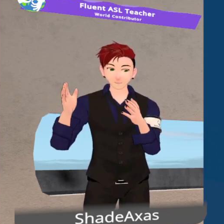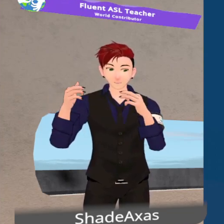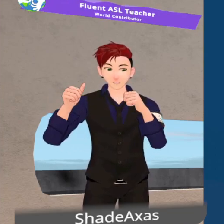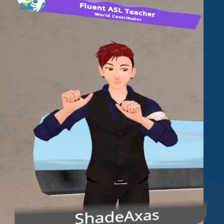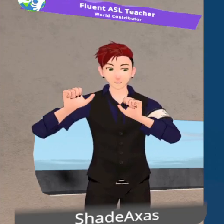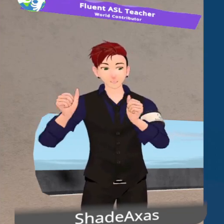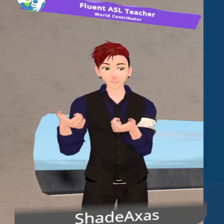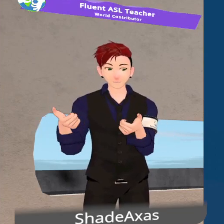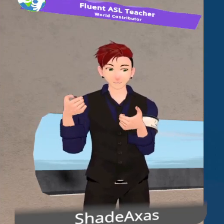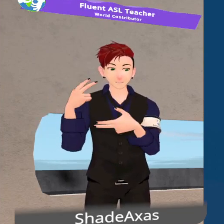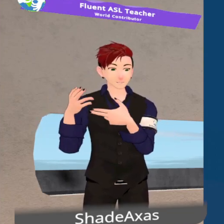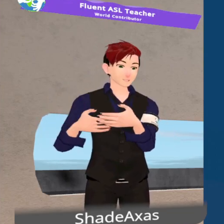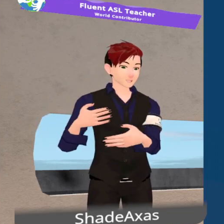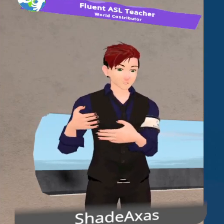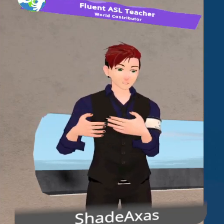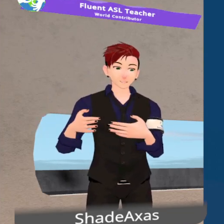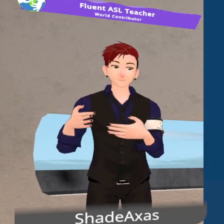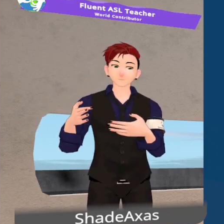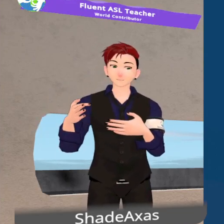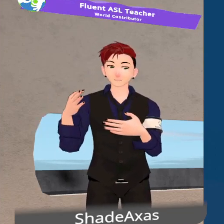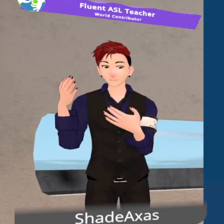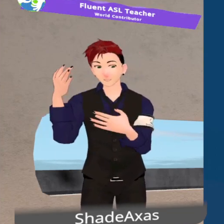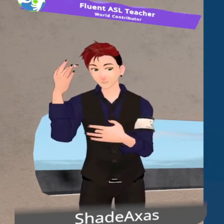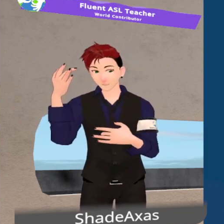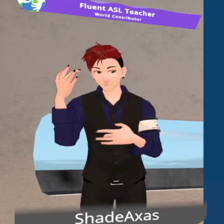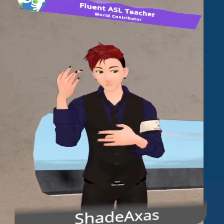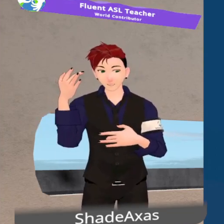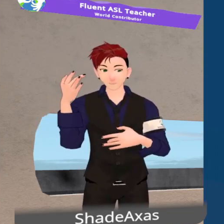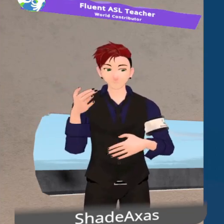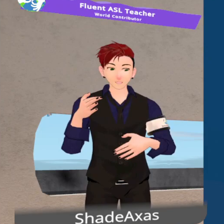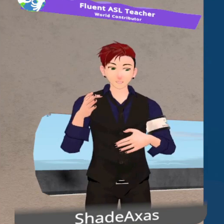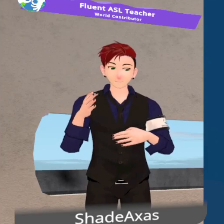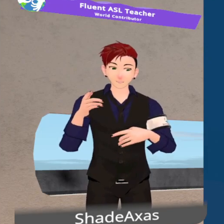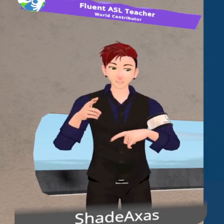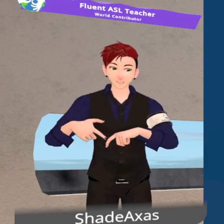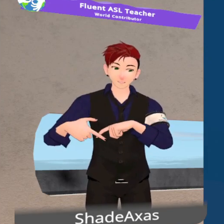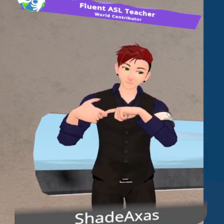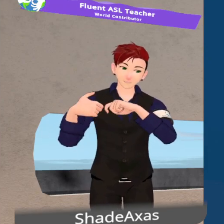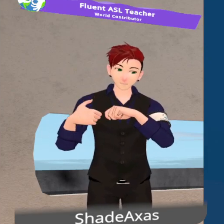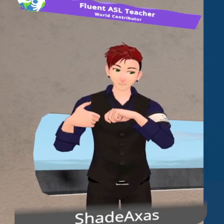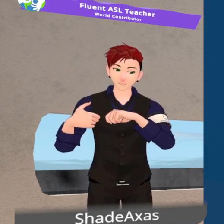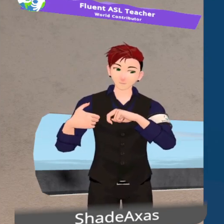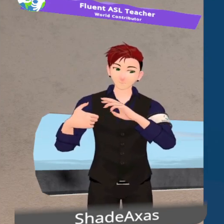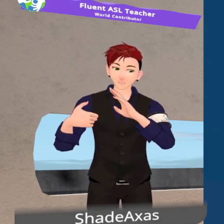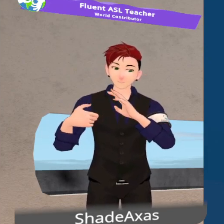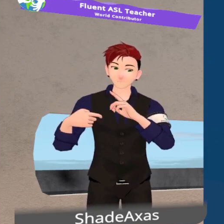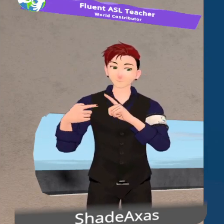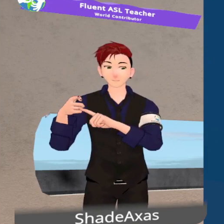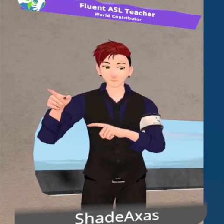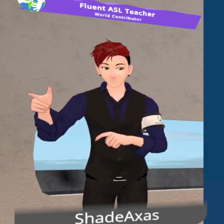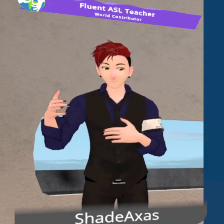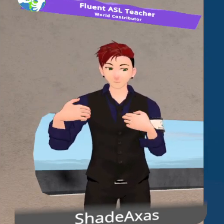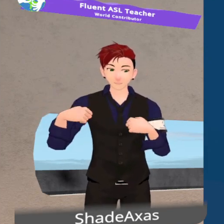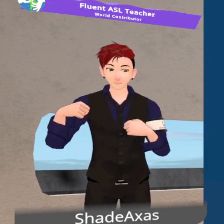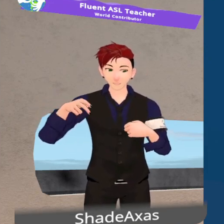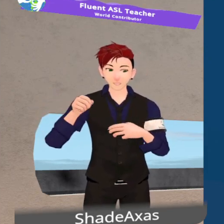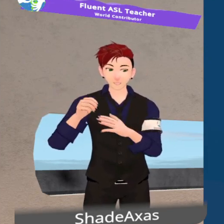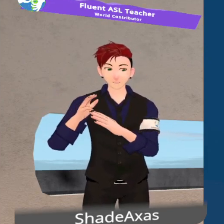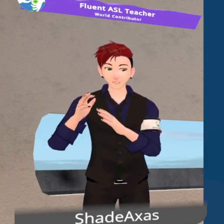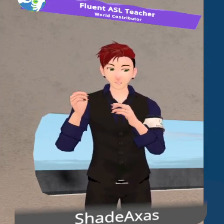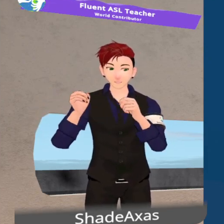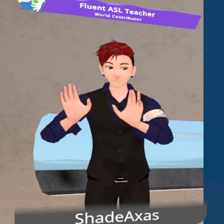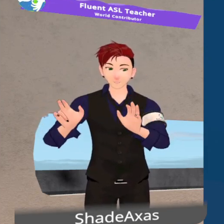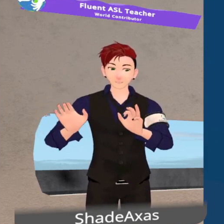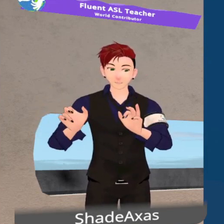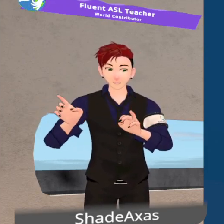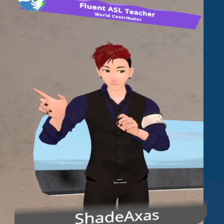their like trial classes to see how it went, and then they got really sick, so they kind of had to suspend it. But they got